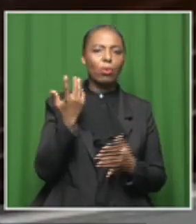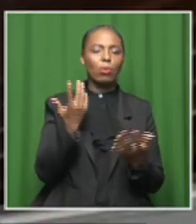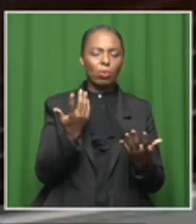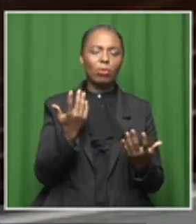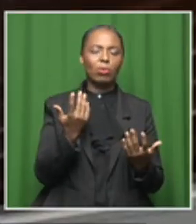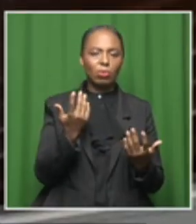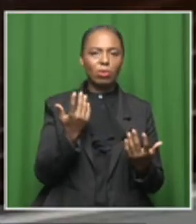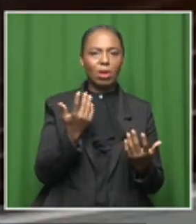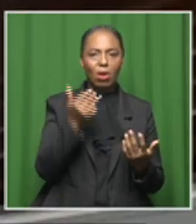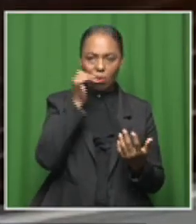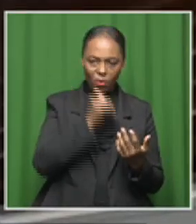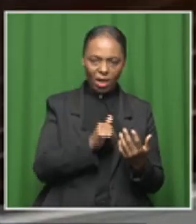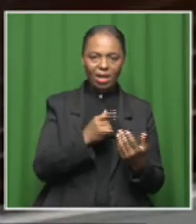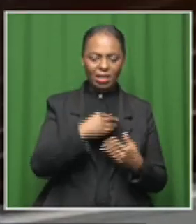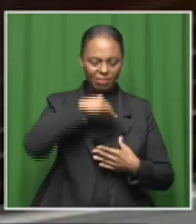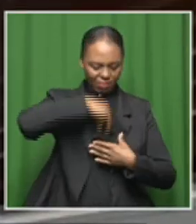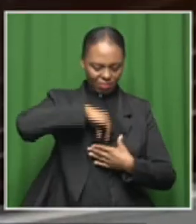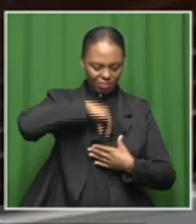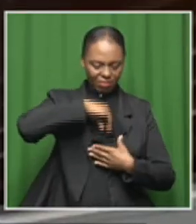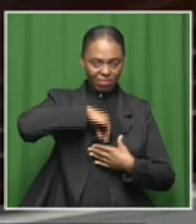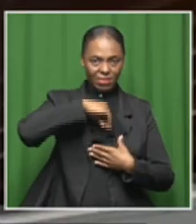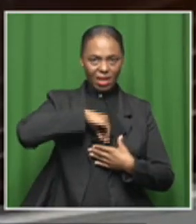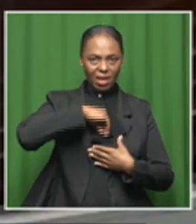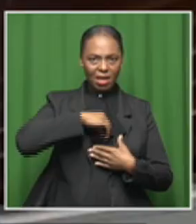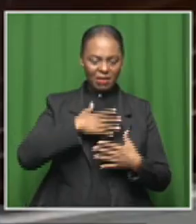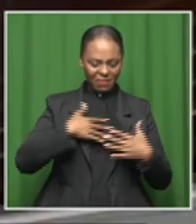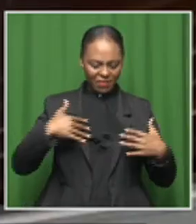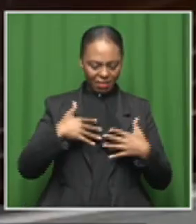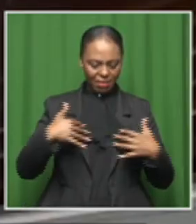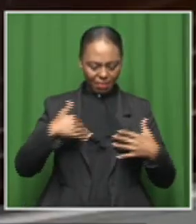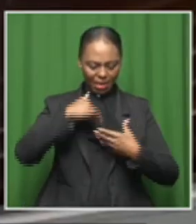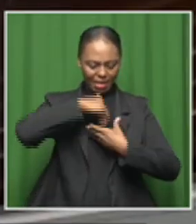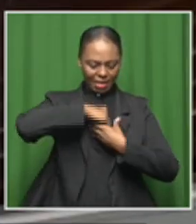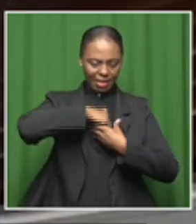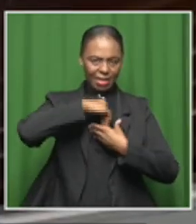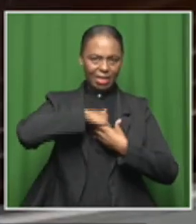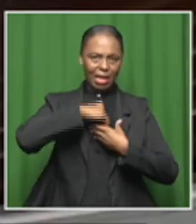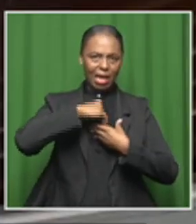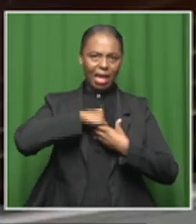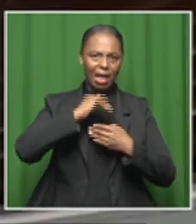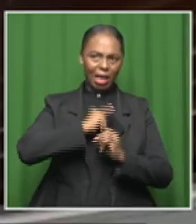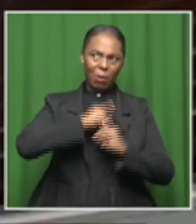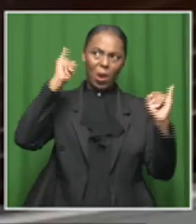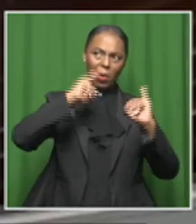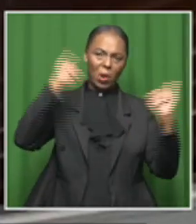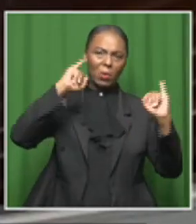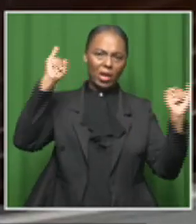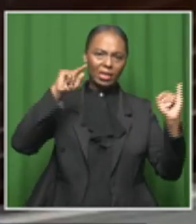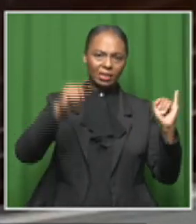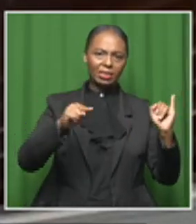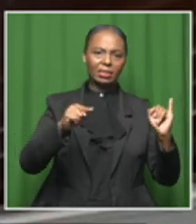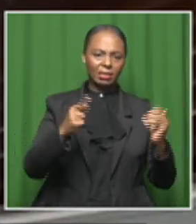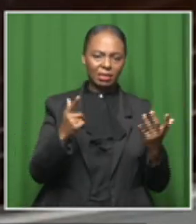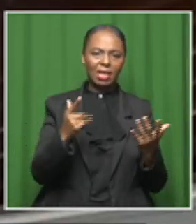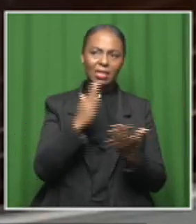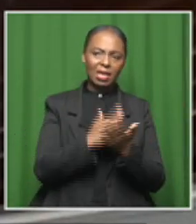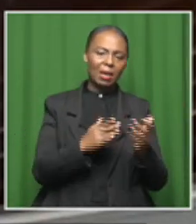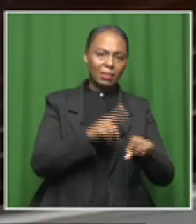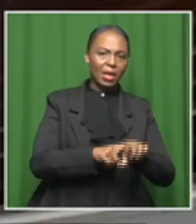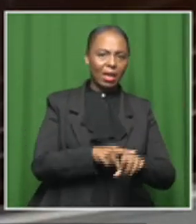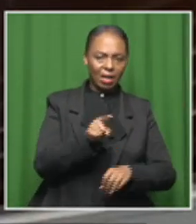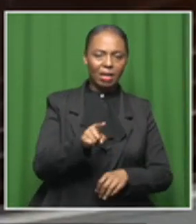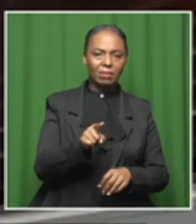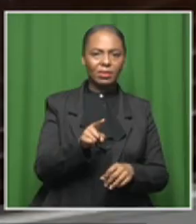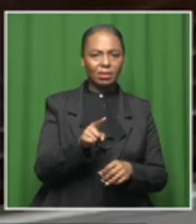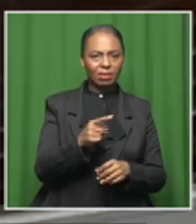when this respiratory infection that one has is not going away and it's becoming more severe. And some of the signs of